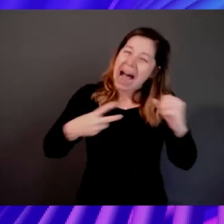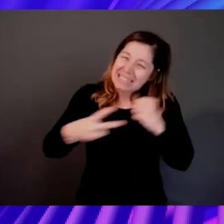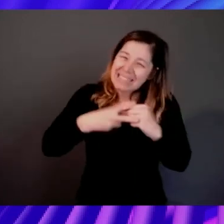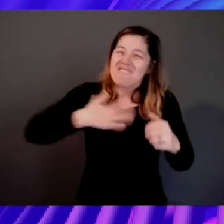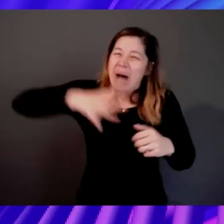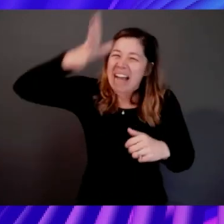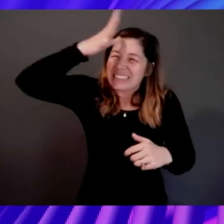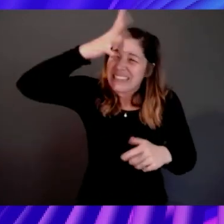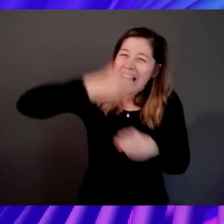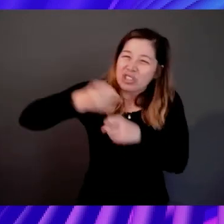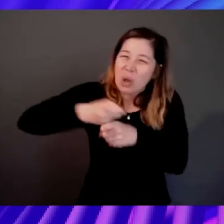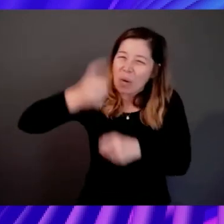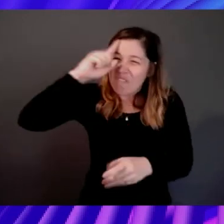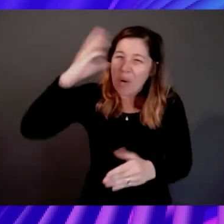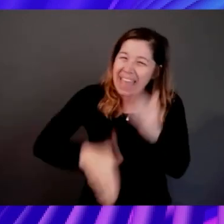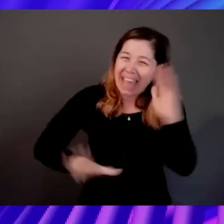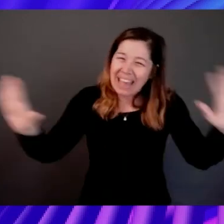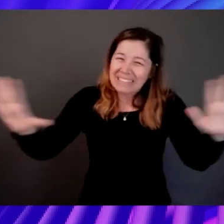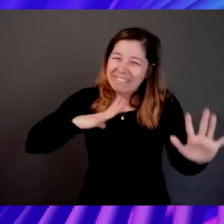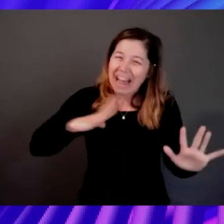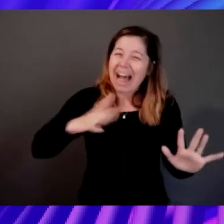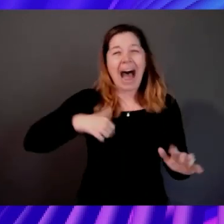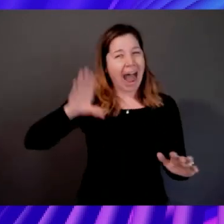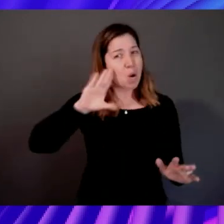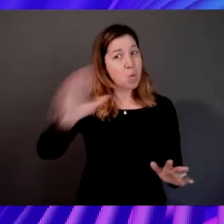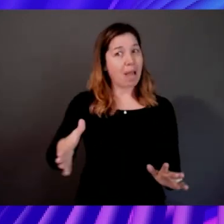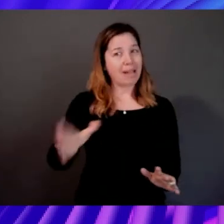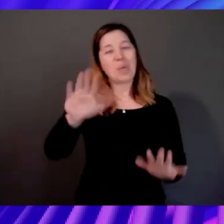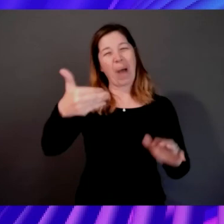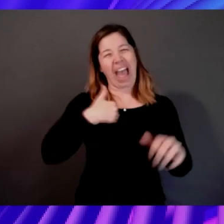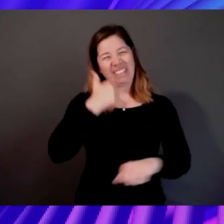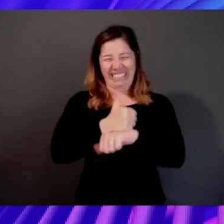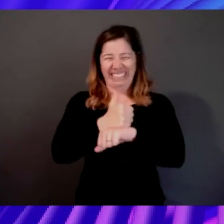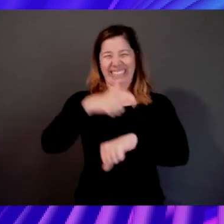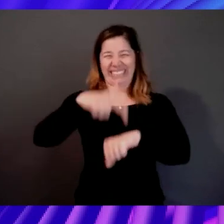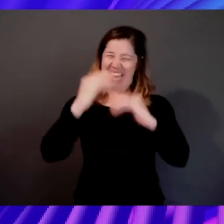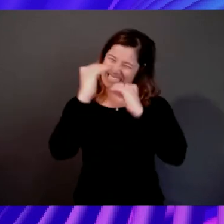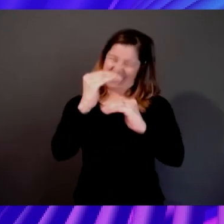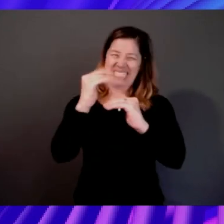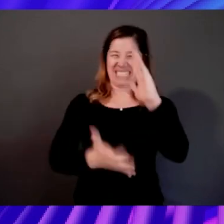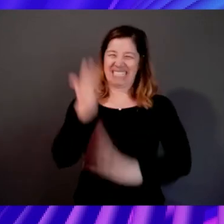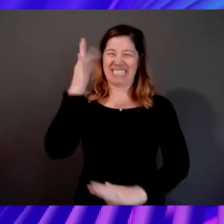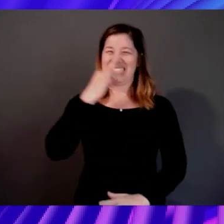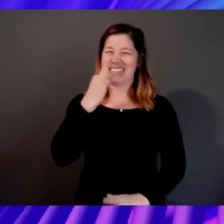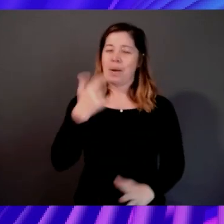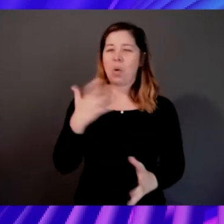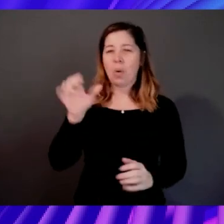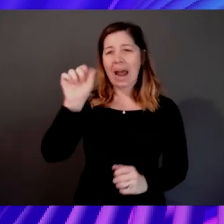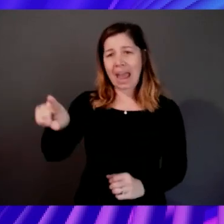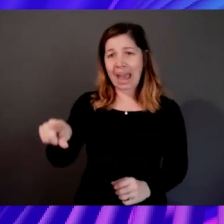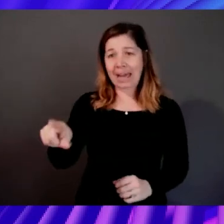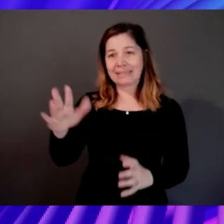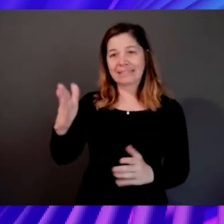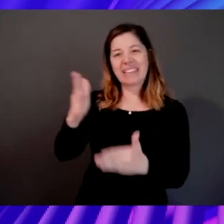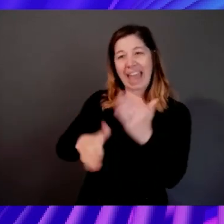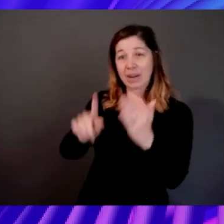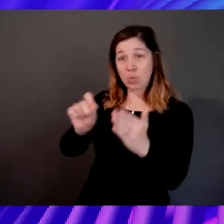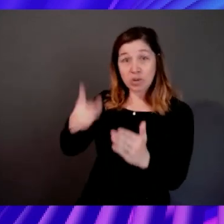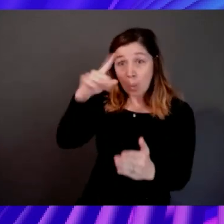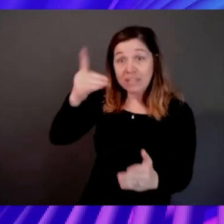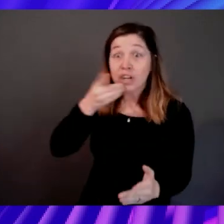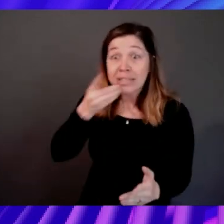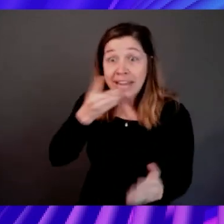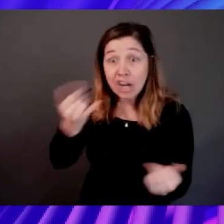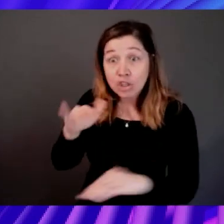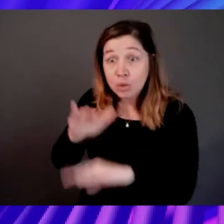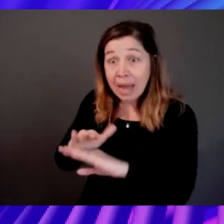even a end. joke. We do have a fixed time today. We have to jet soon, but I wanted to ask you kind of an ending question of what's for dinner tonight. What's for dinner tonight?